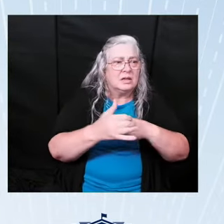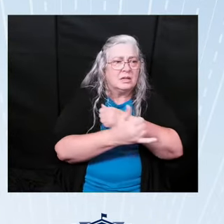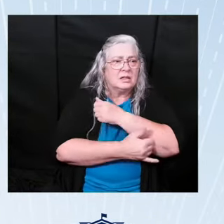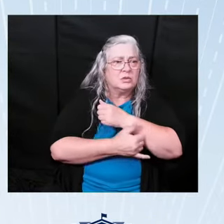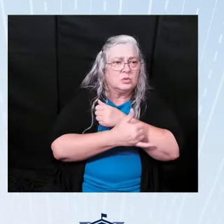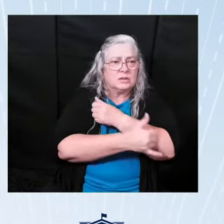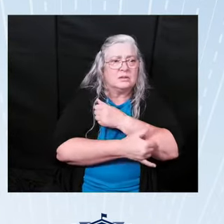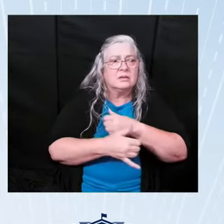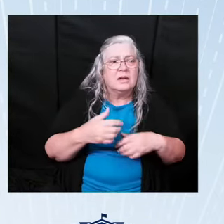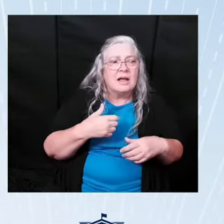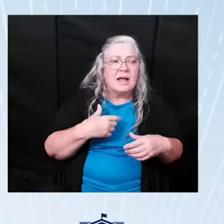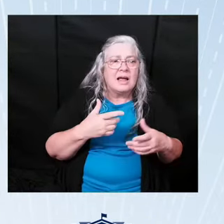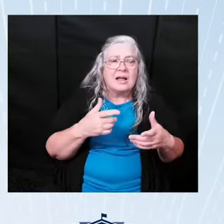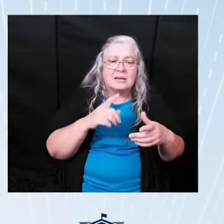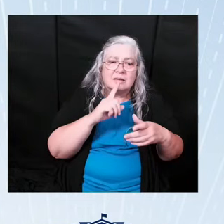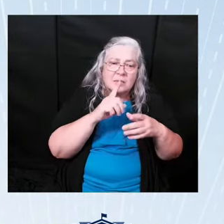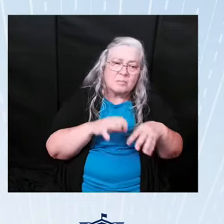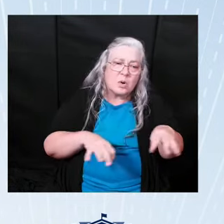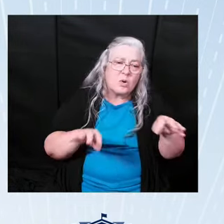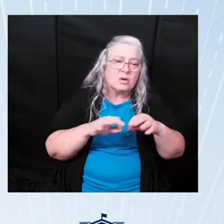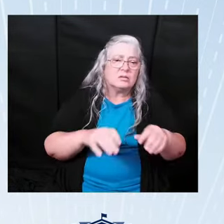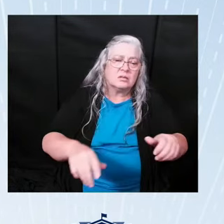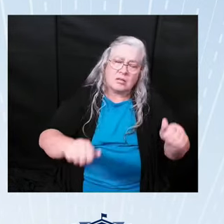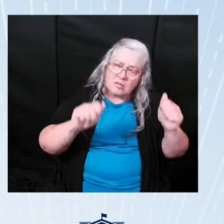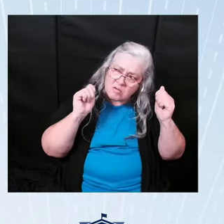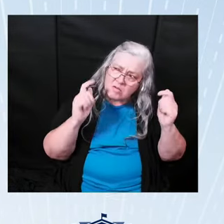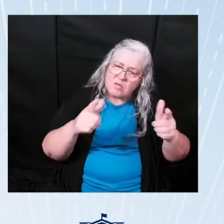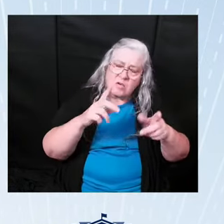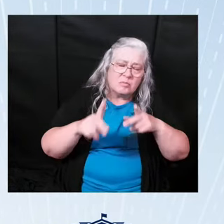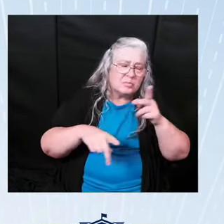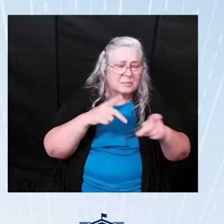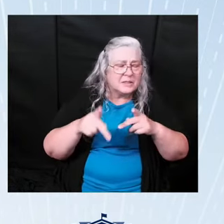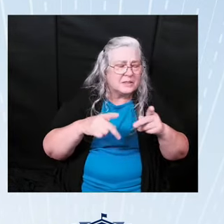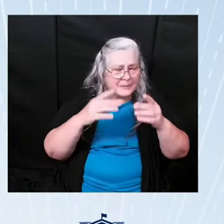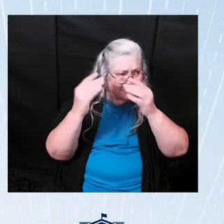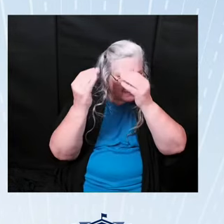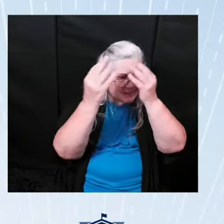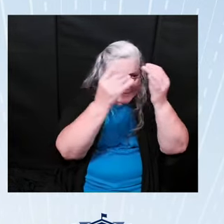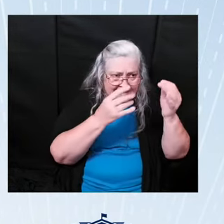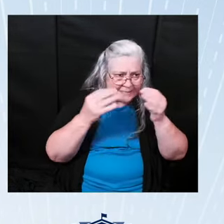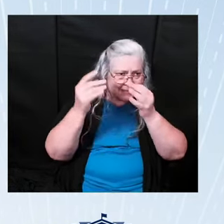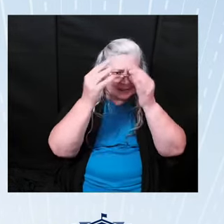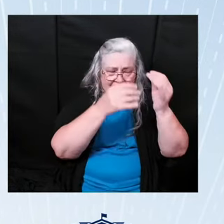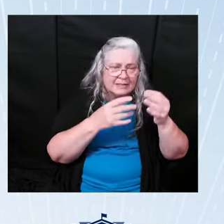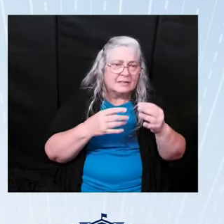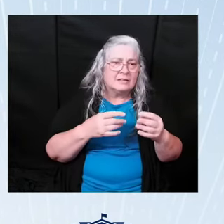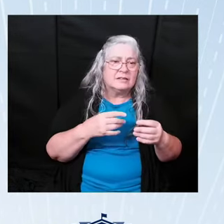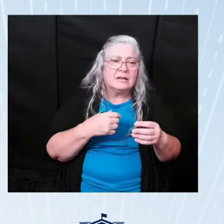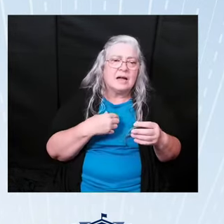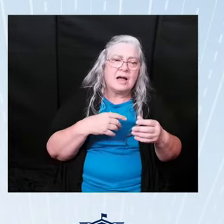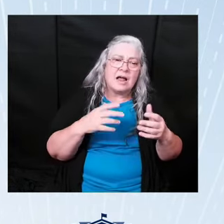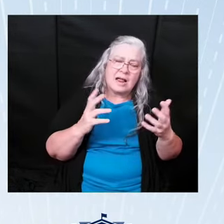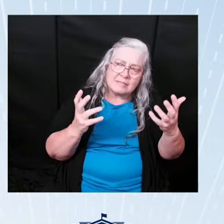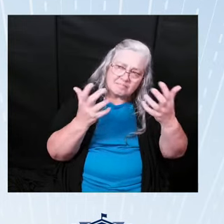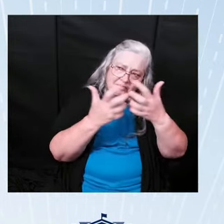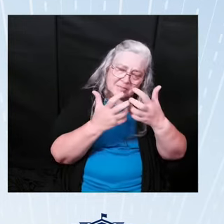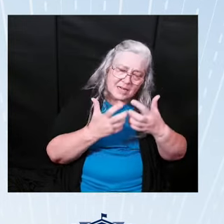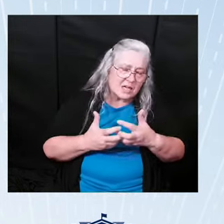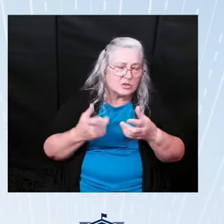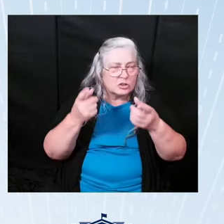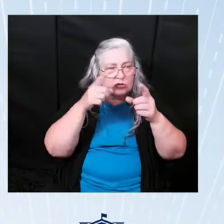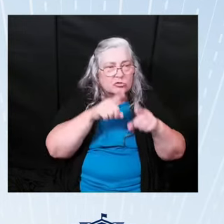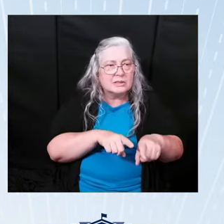be thinking both about mitigation and about adaptation. It's going to take collaboration